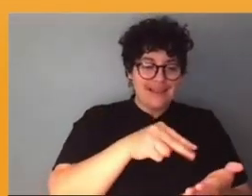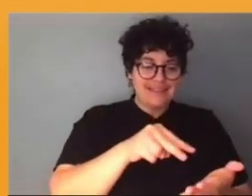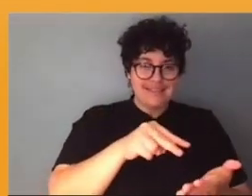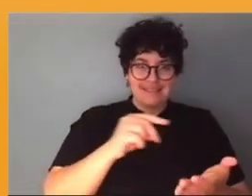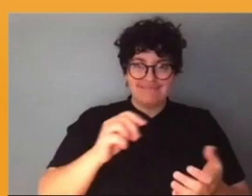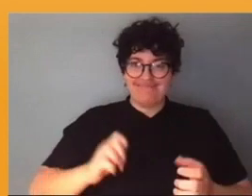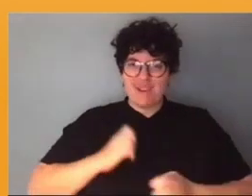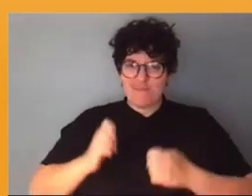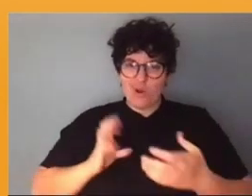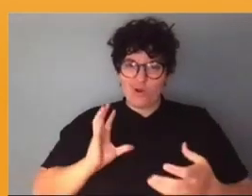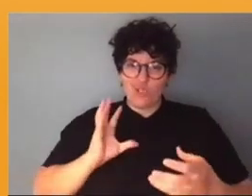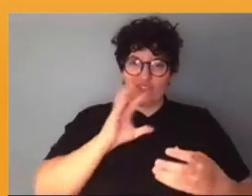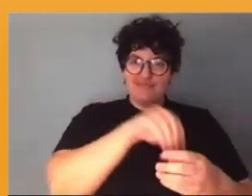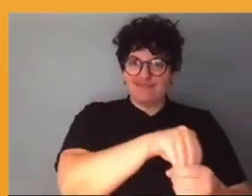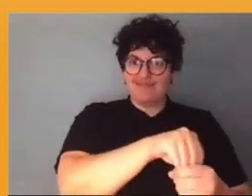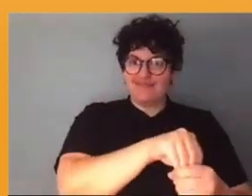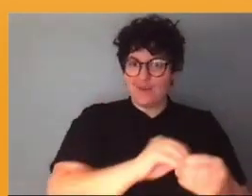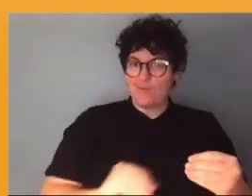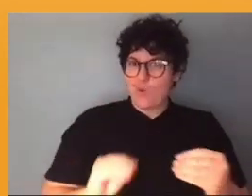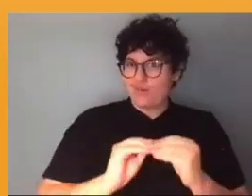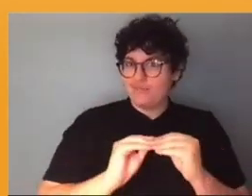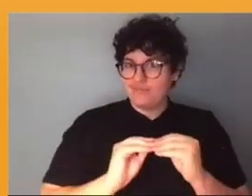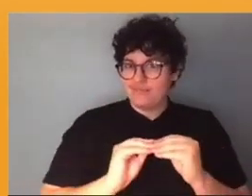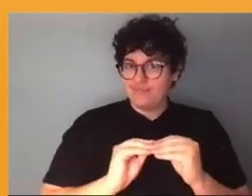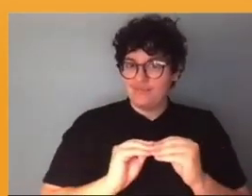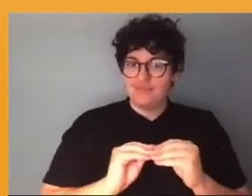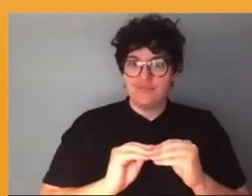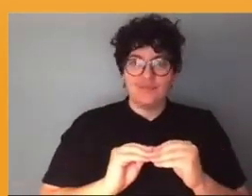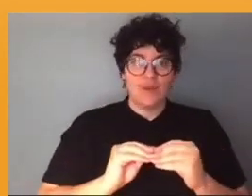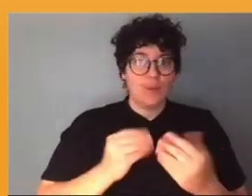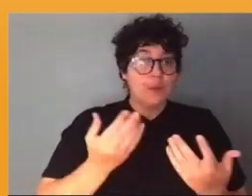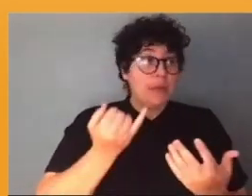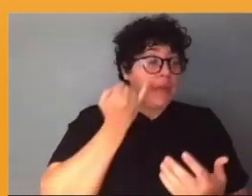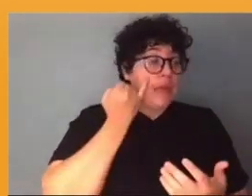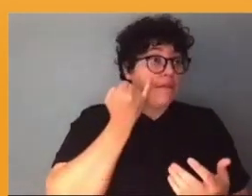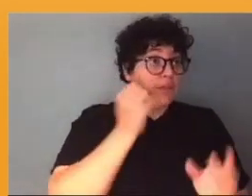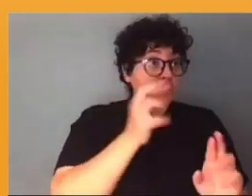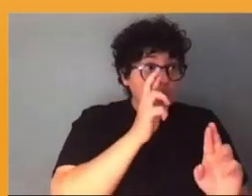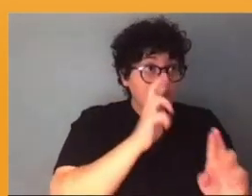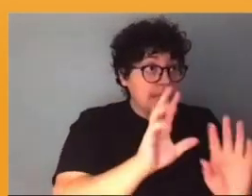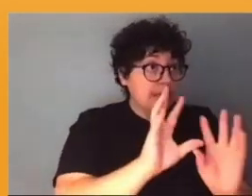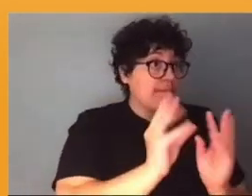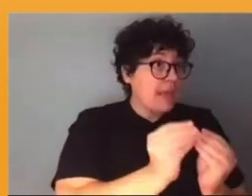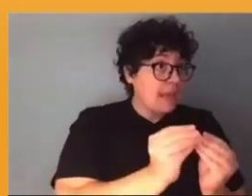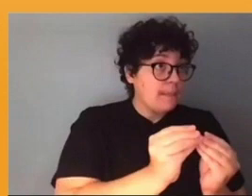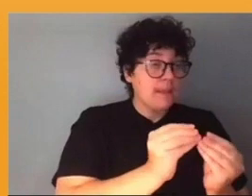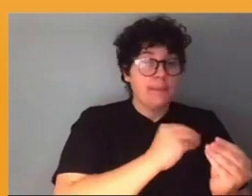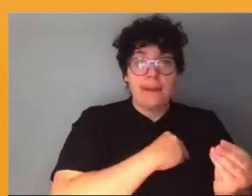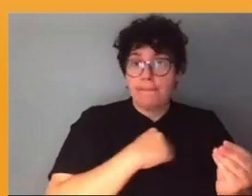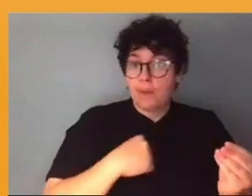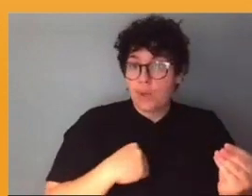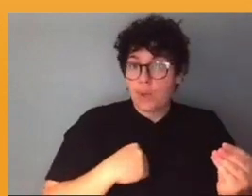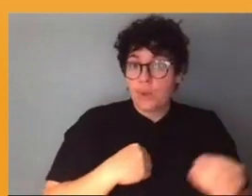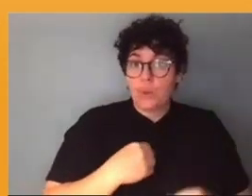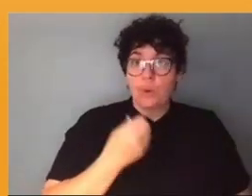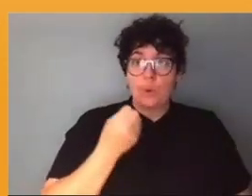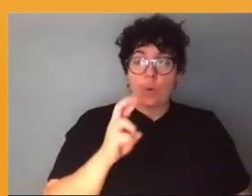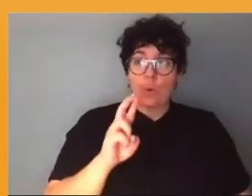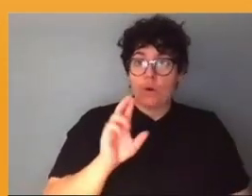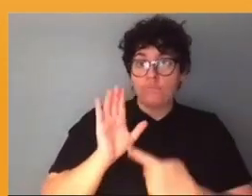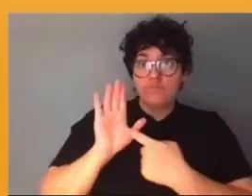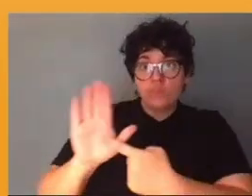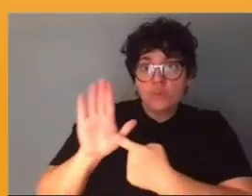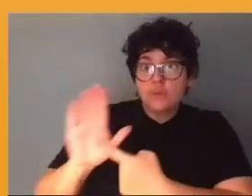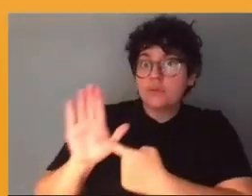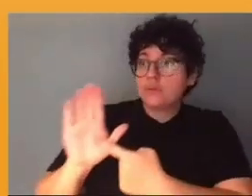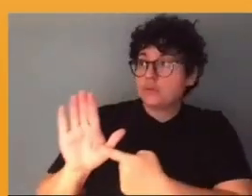know, whether it's, you know, paying respect to a family member, or whether it's, you know, bringing attention to an issue that I